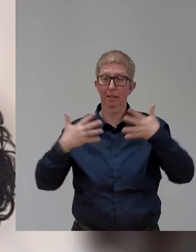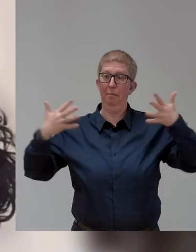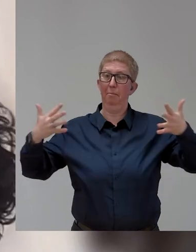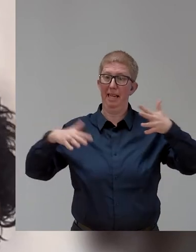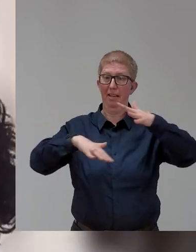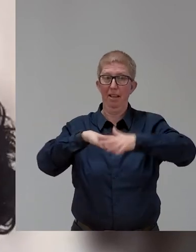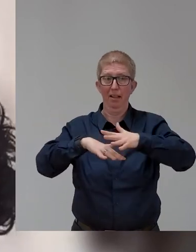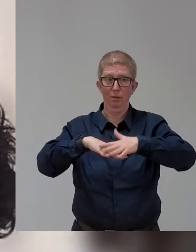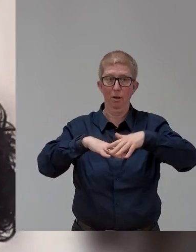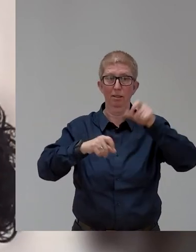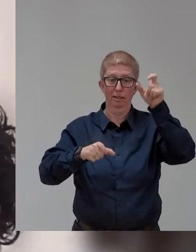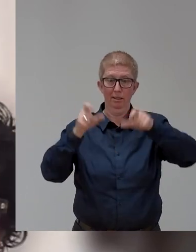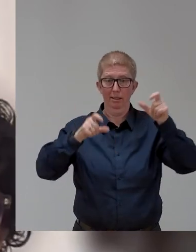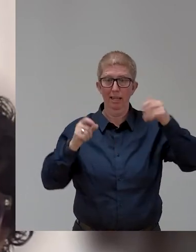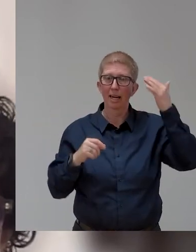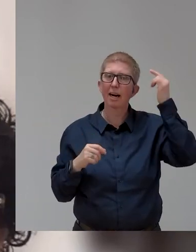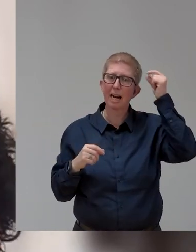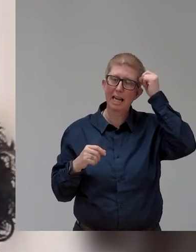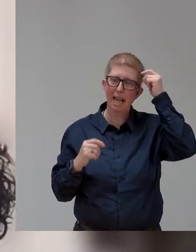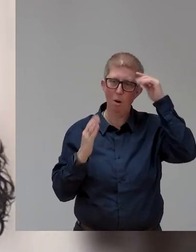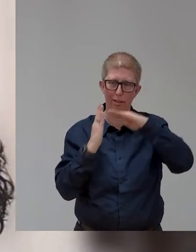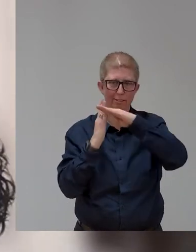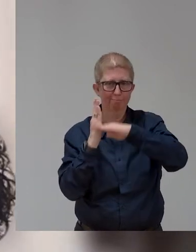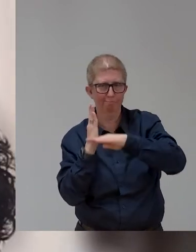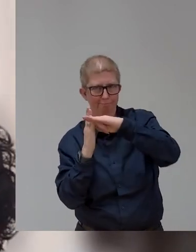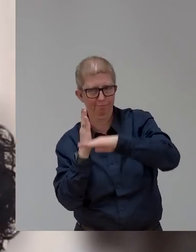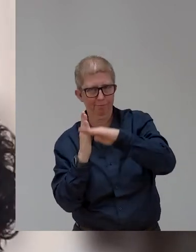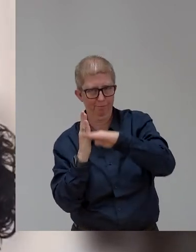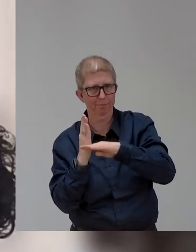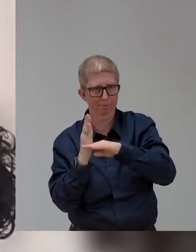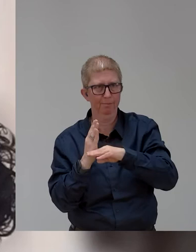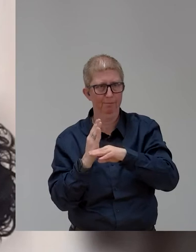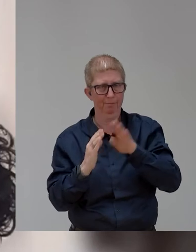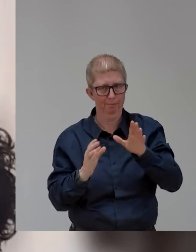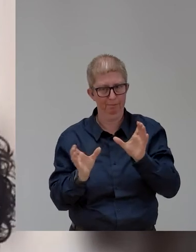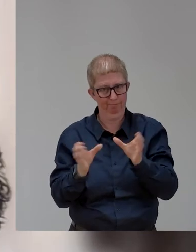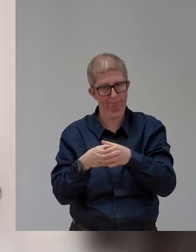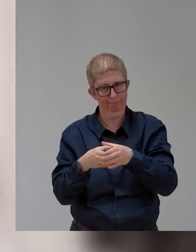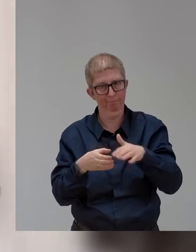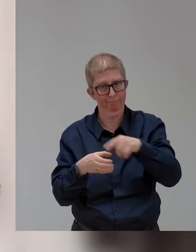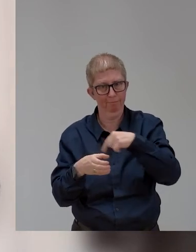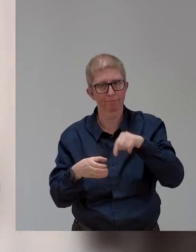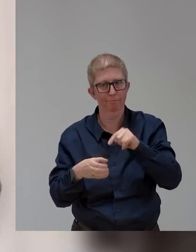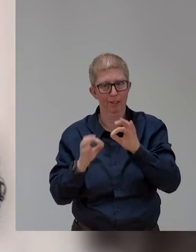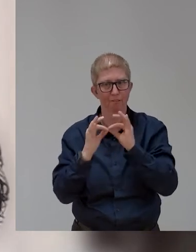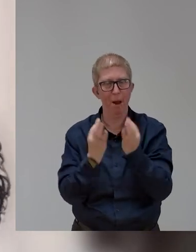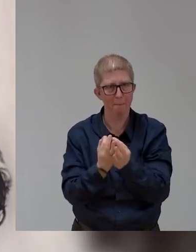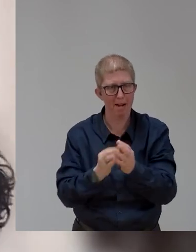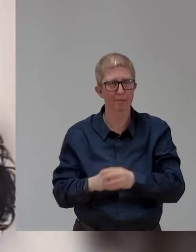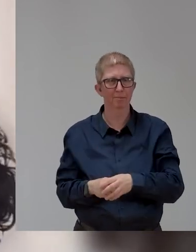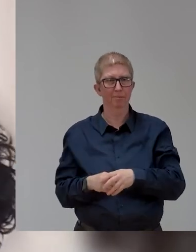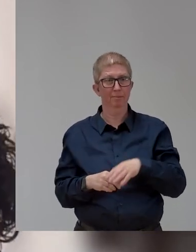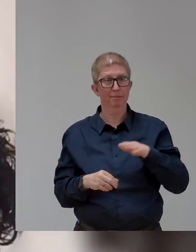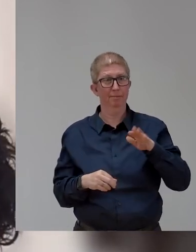Intellectual Disabilities and their Families, what role should organizations of people with disabilities have in this kind of initiatives